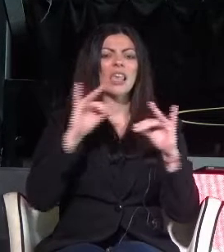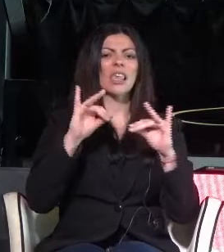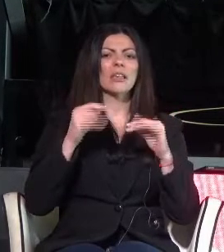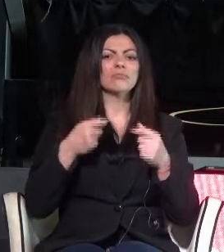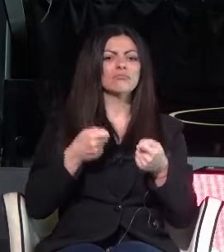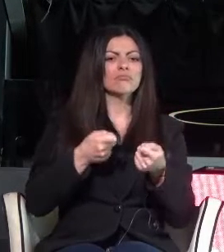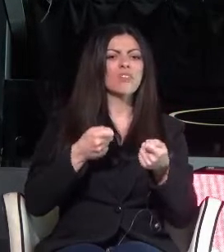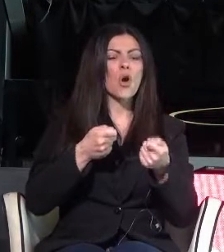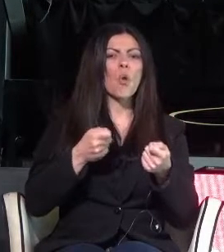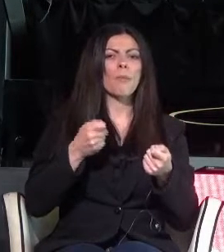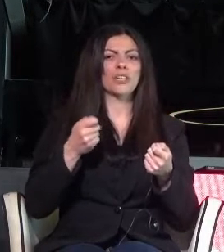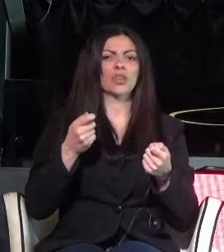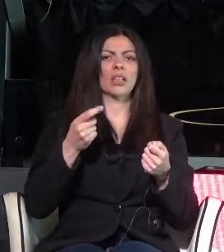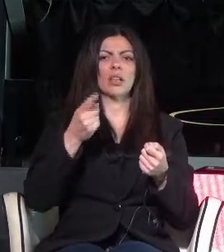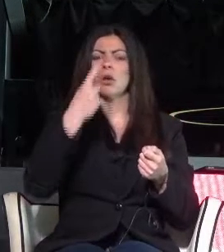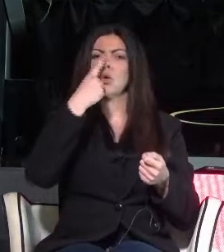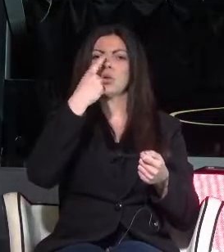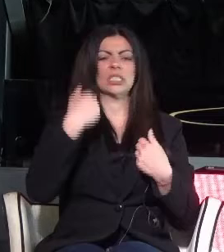Yeah.